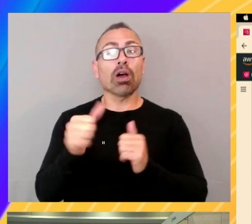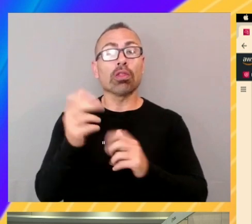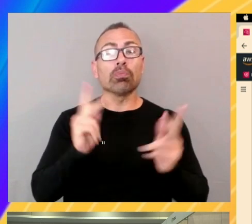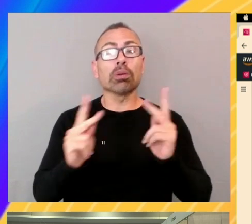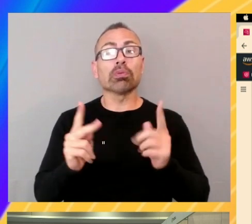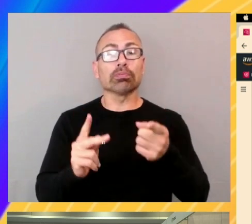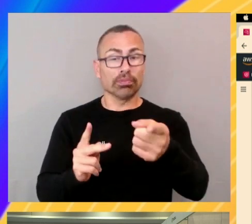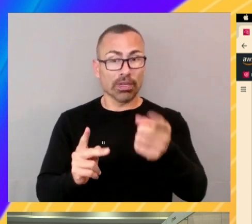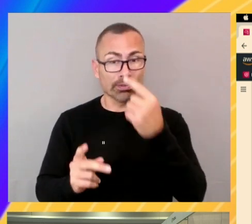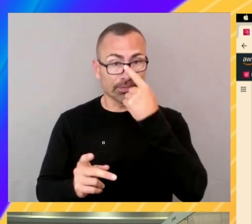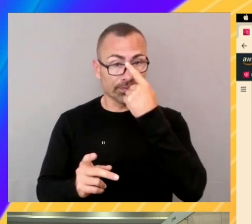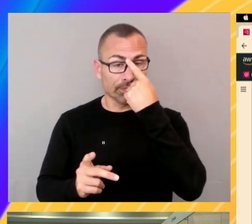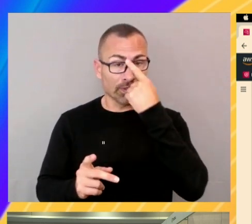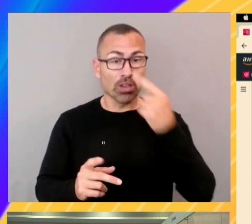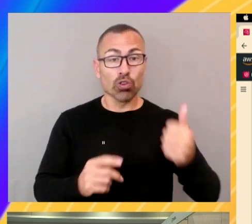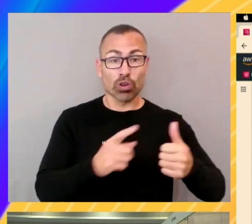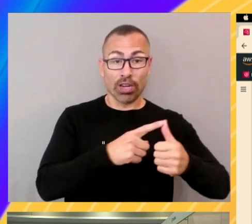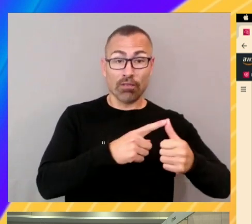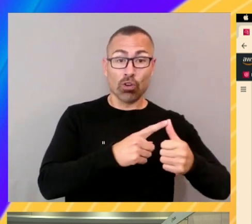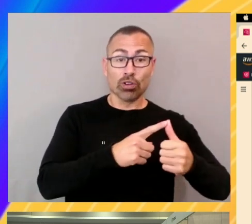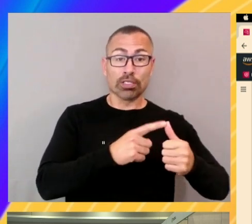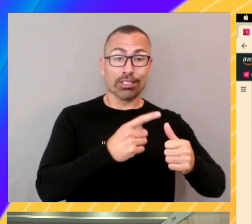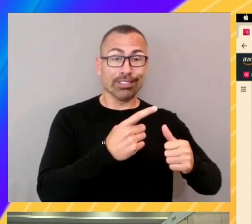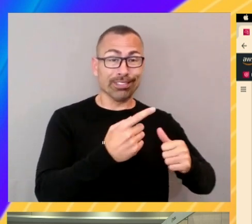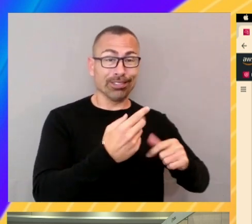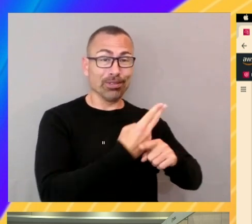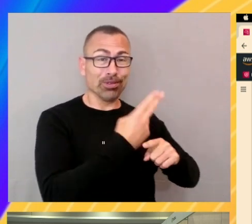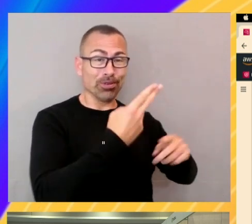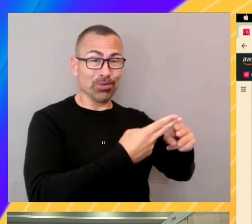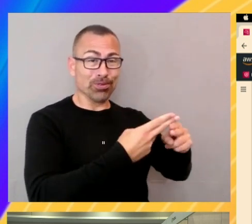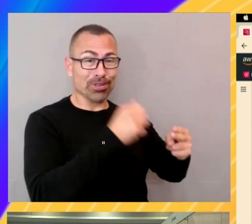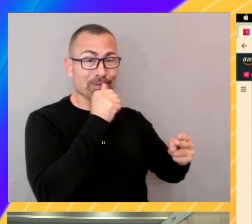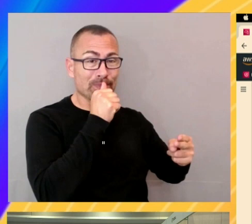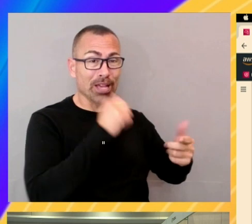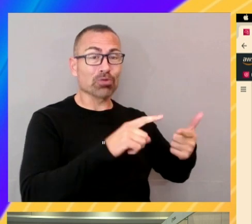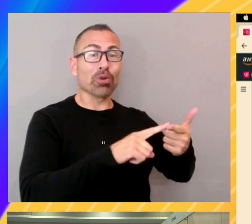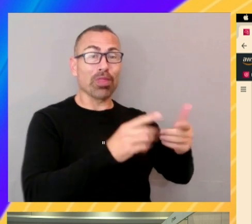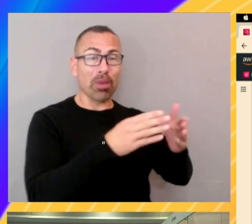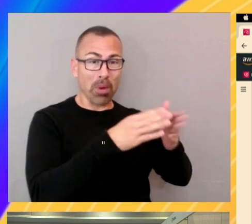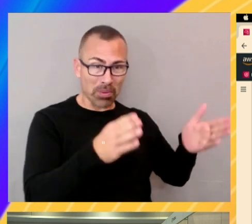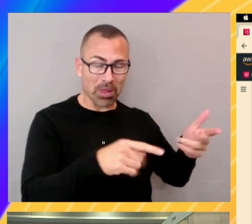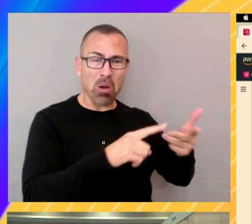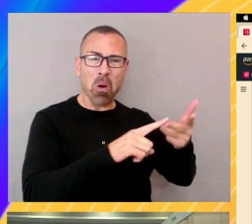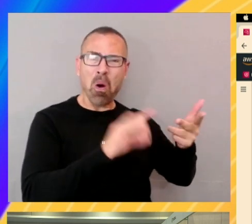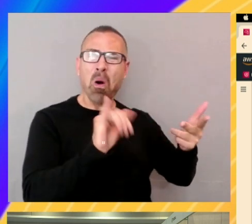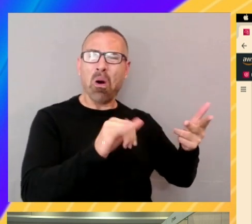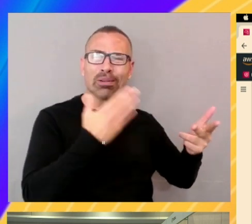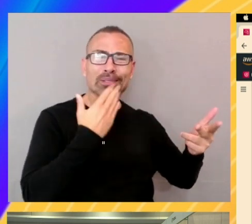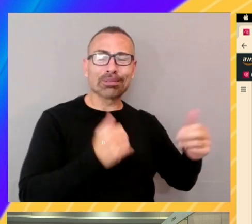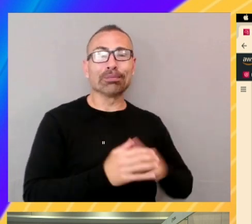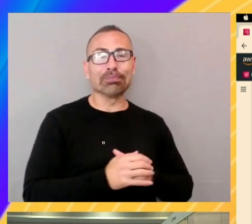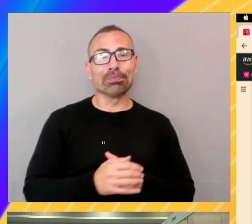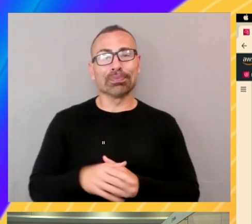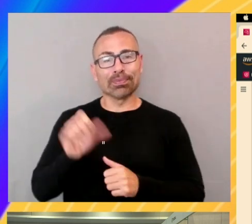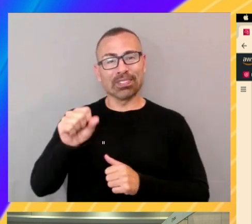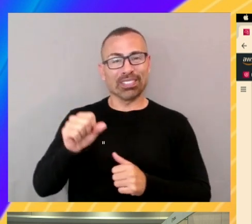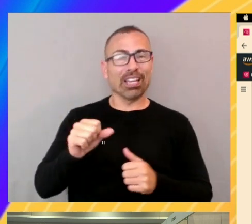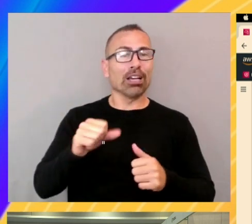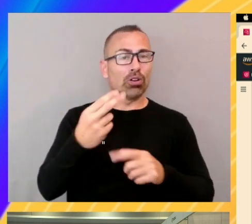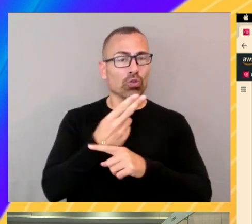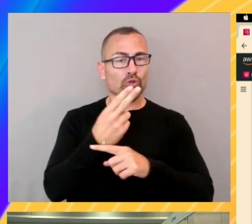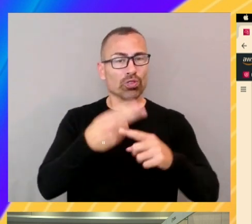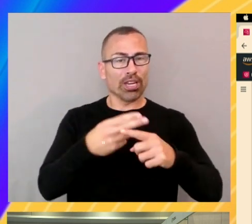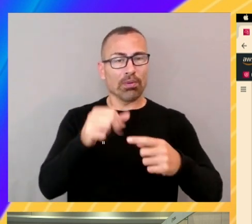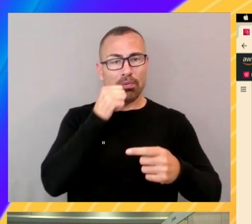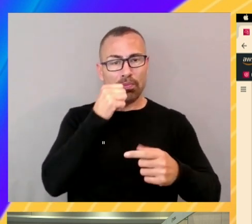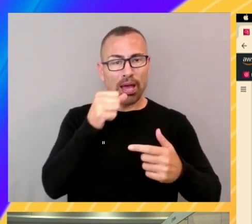and password. Okay, Yeah. that's cool. And Yeah. then publicly. All right, Yeah. sweet. Yeah, so you could do public, you could do username and password, or if you want your